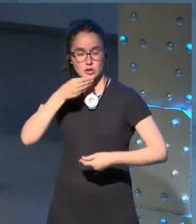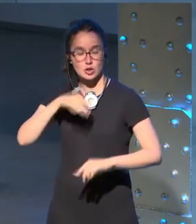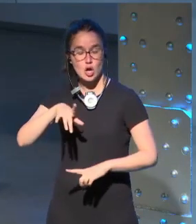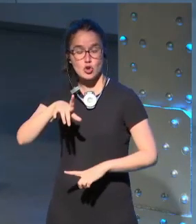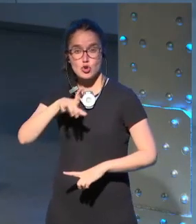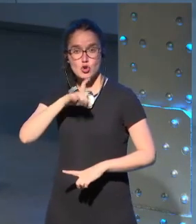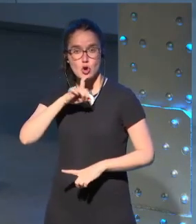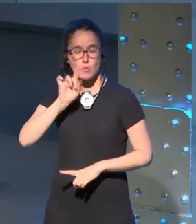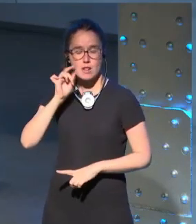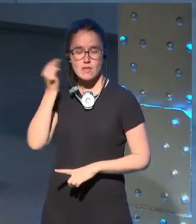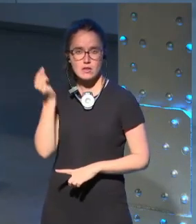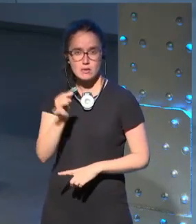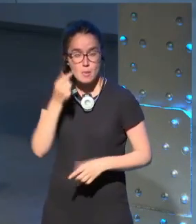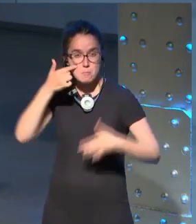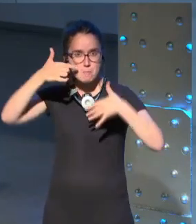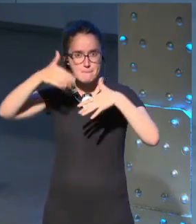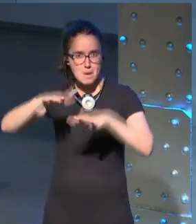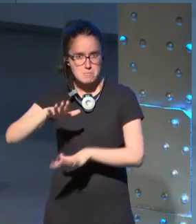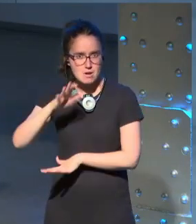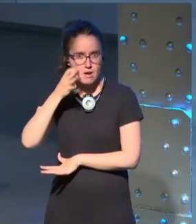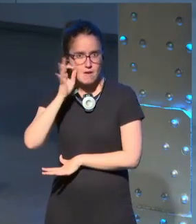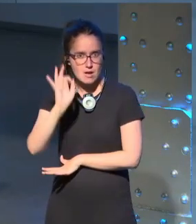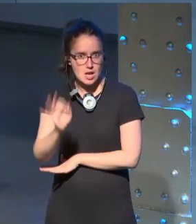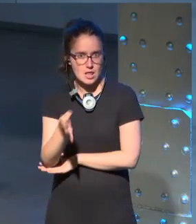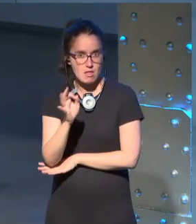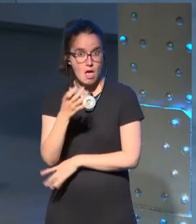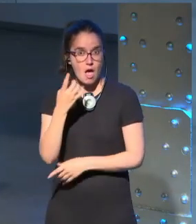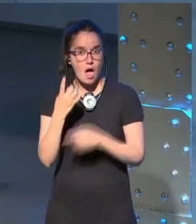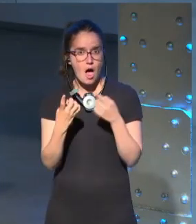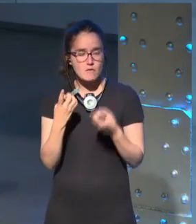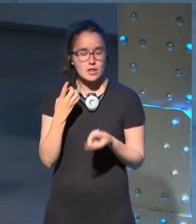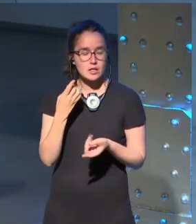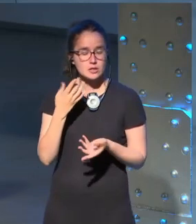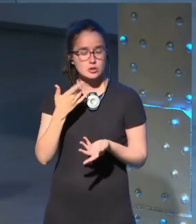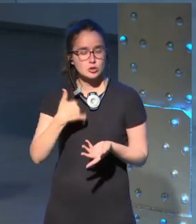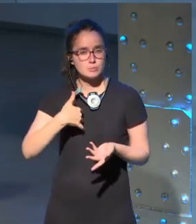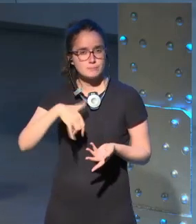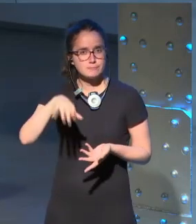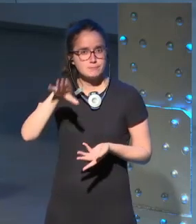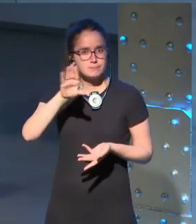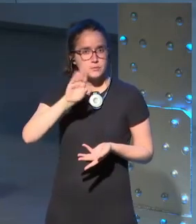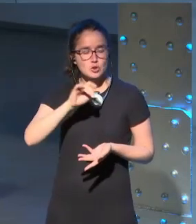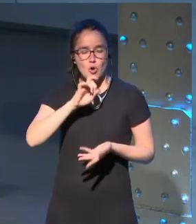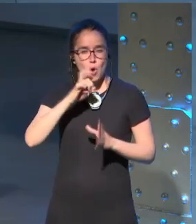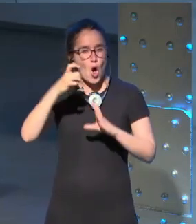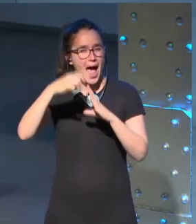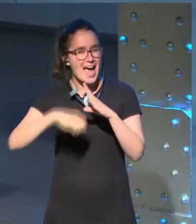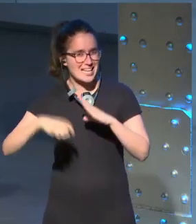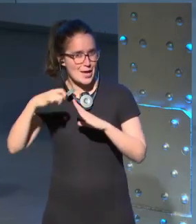done? And I think of it sometimes like an archaeologist who walks out into the